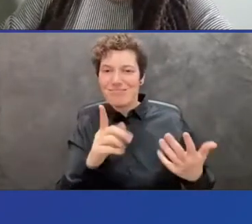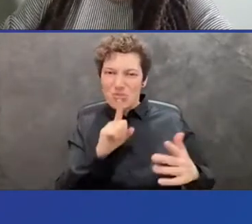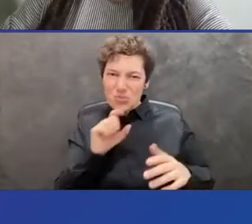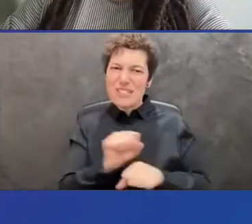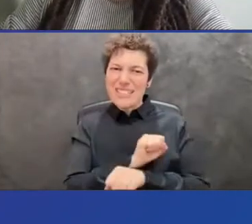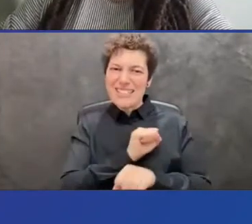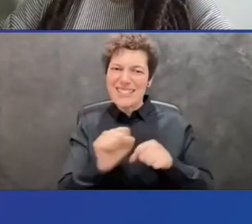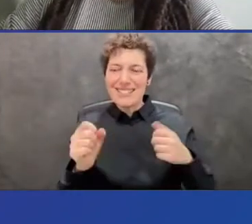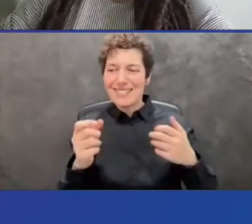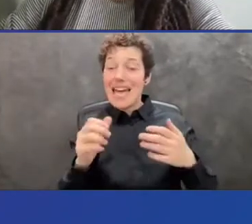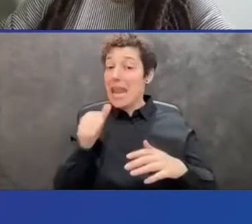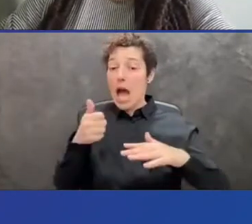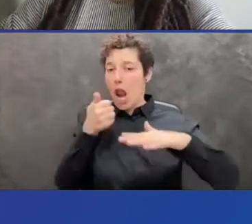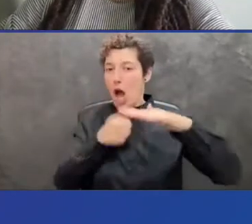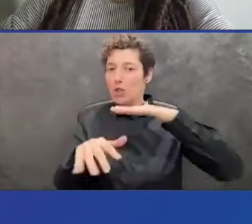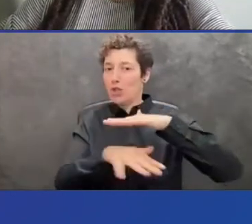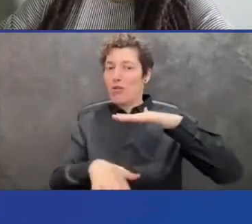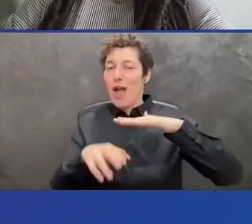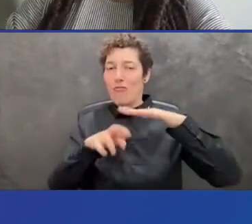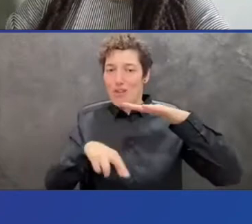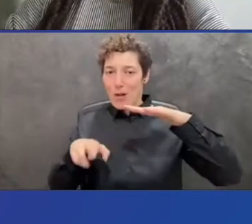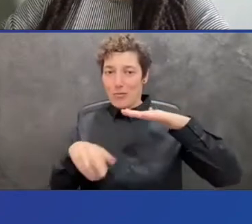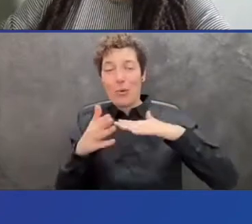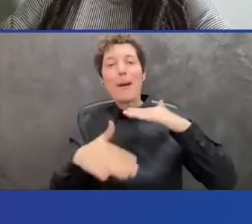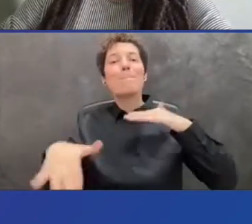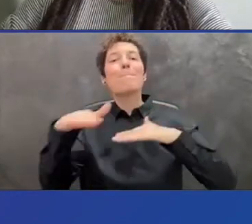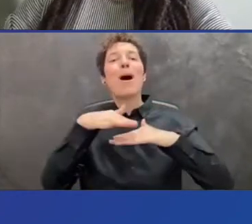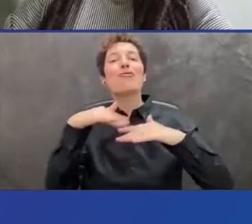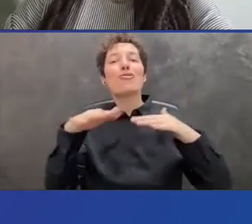railroad network,